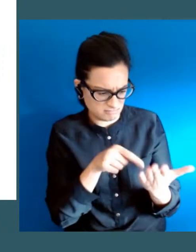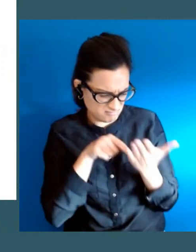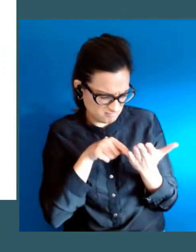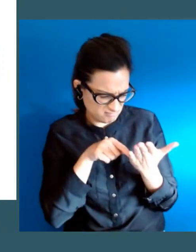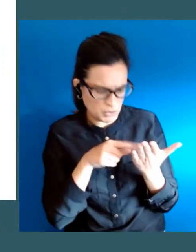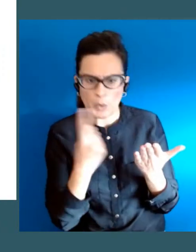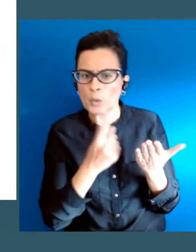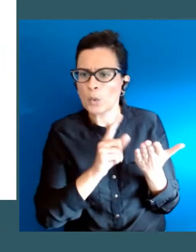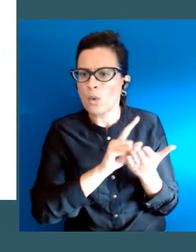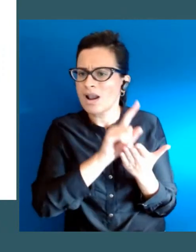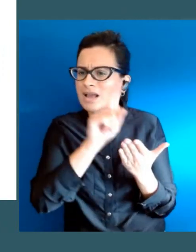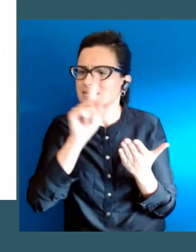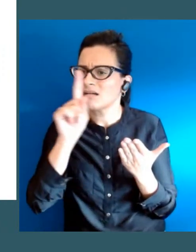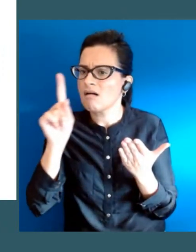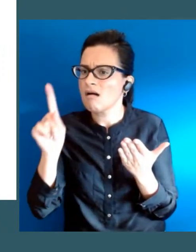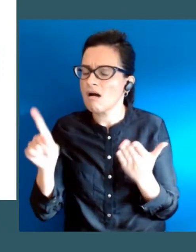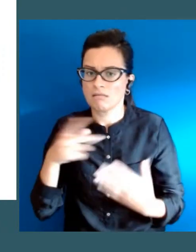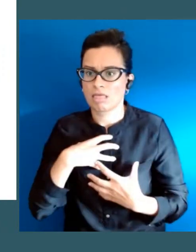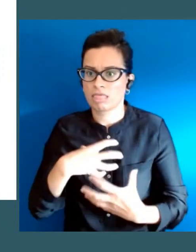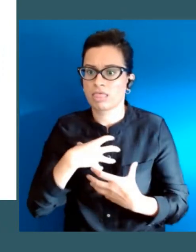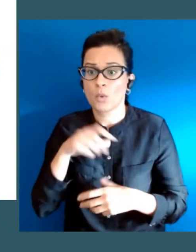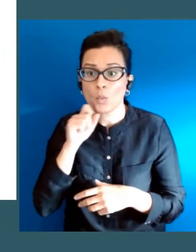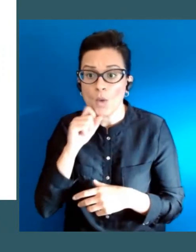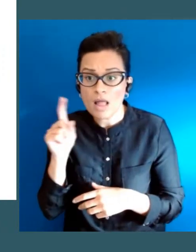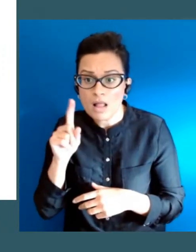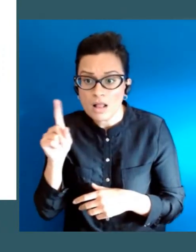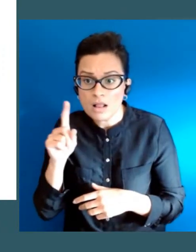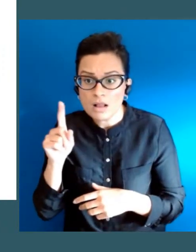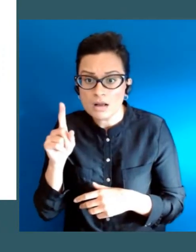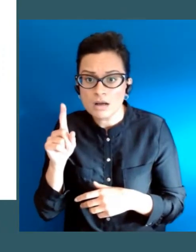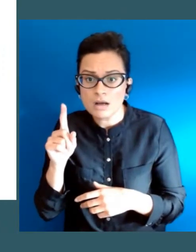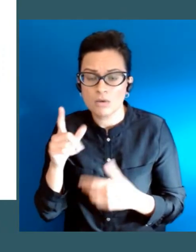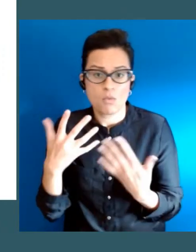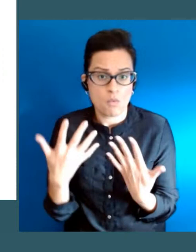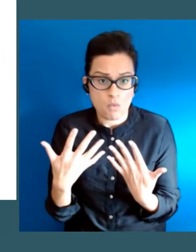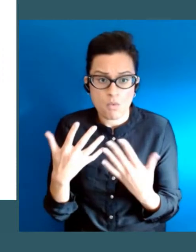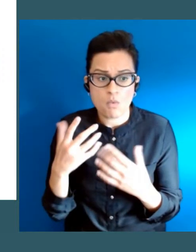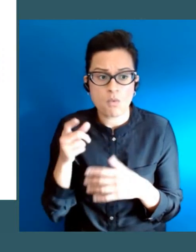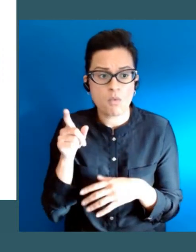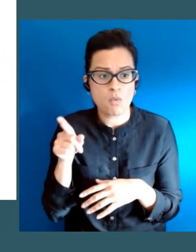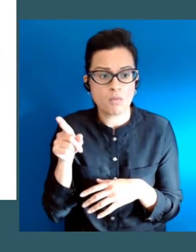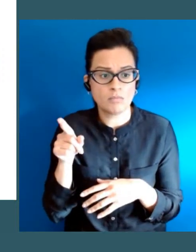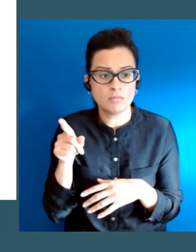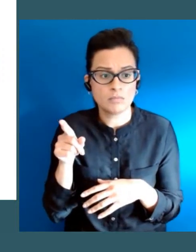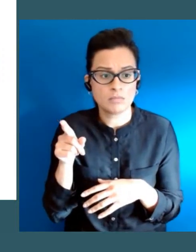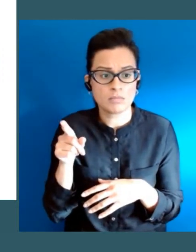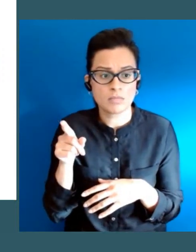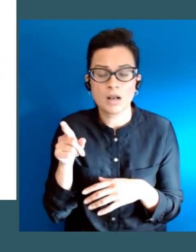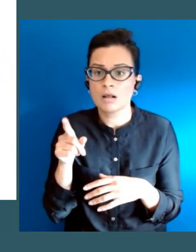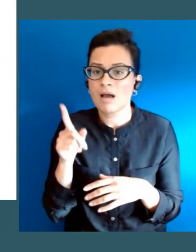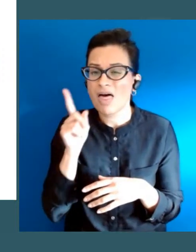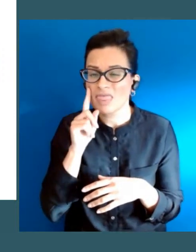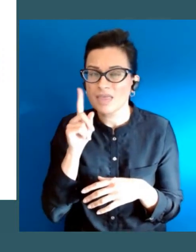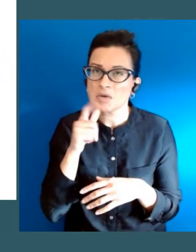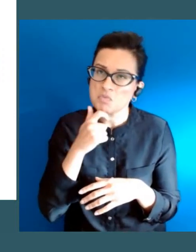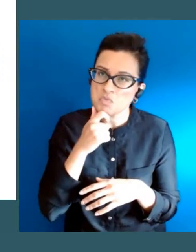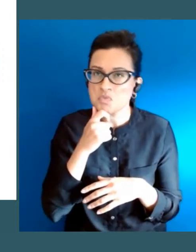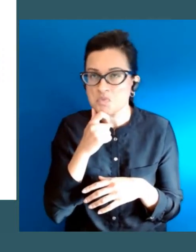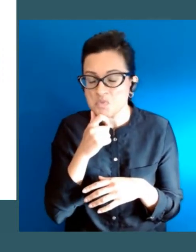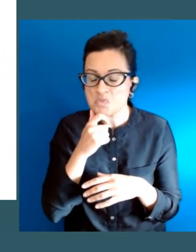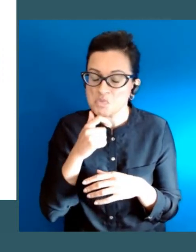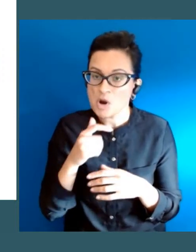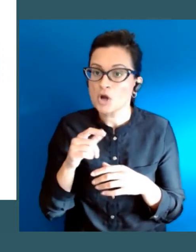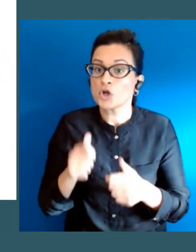an anaphylactic reaction and who won't. So there are no good predictive markers of